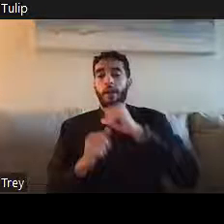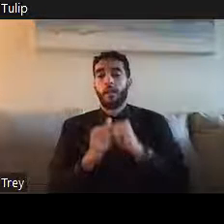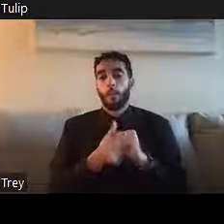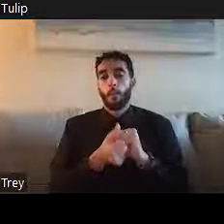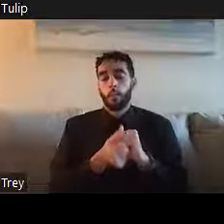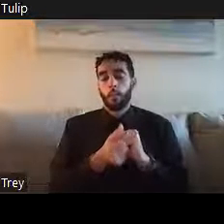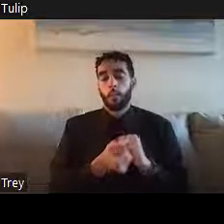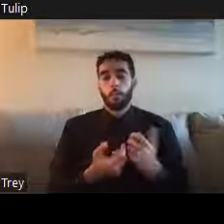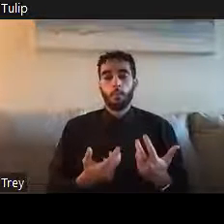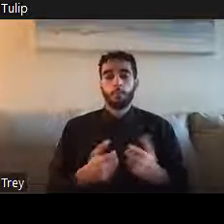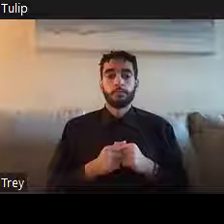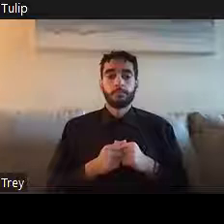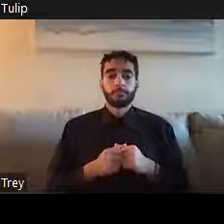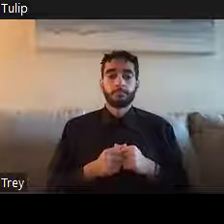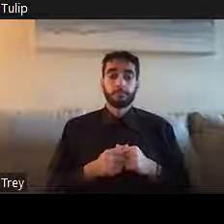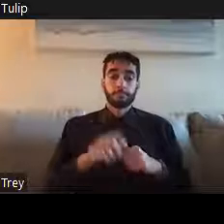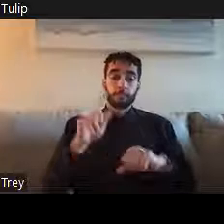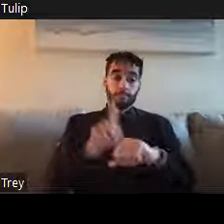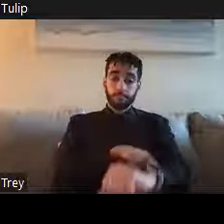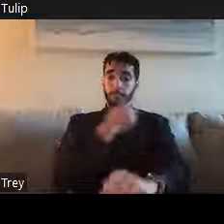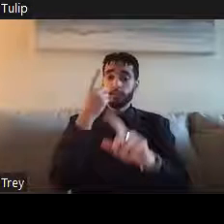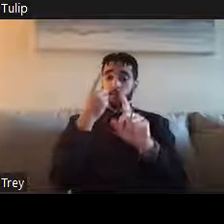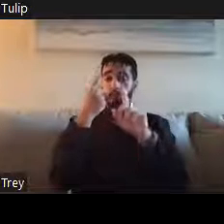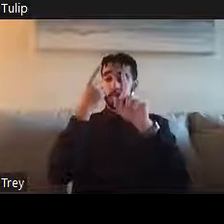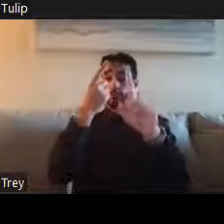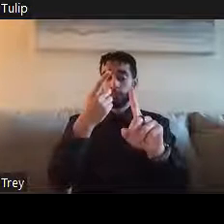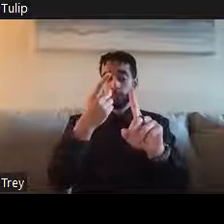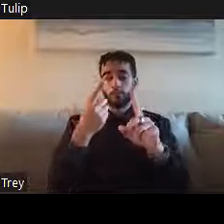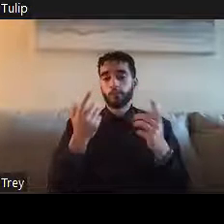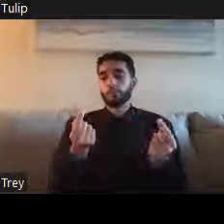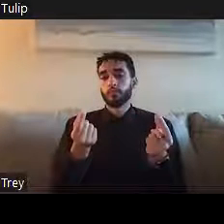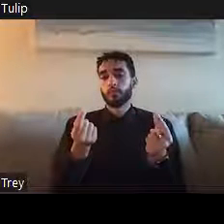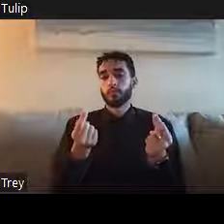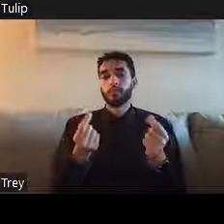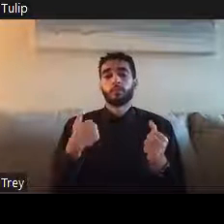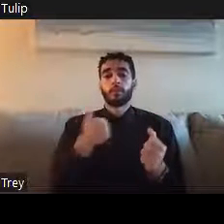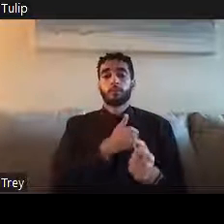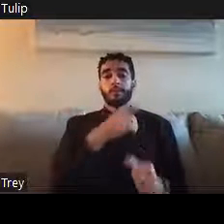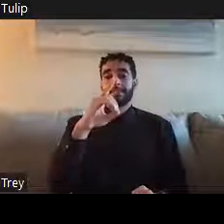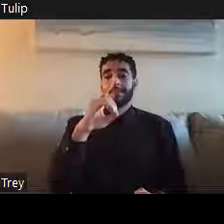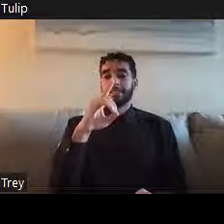term strategy we have is our data governance and